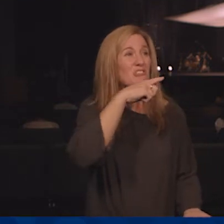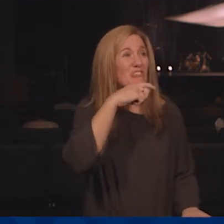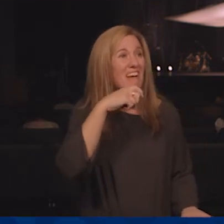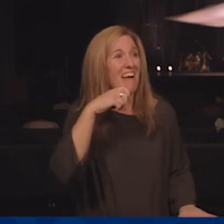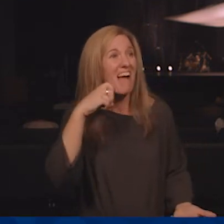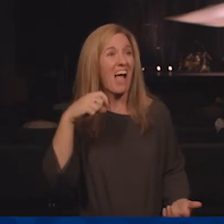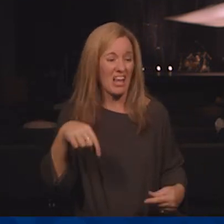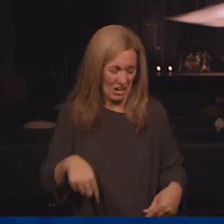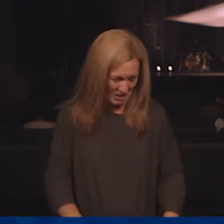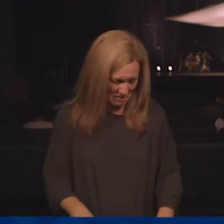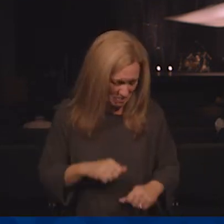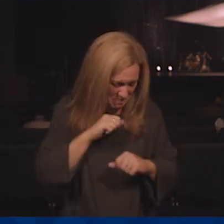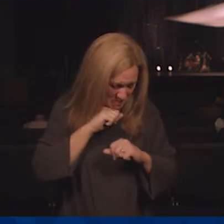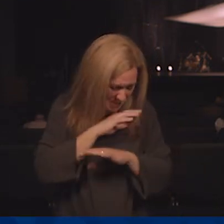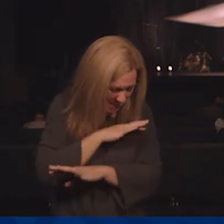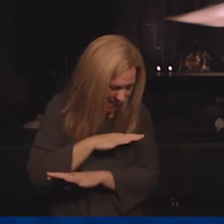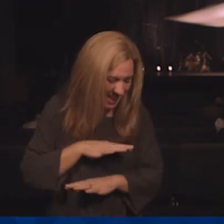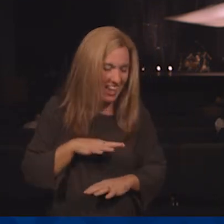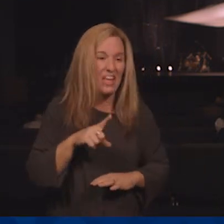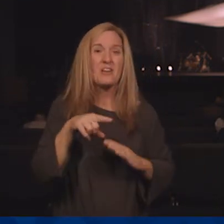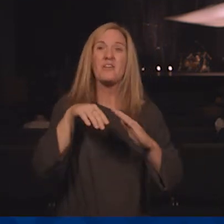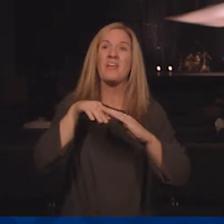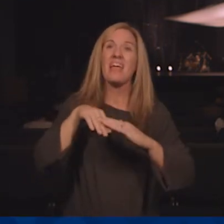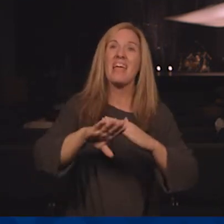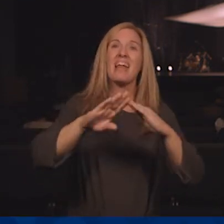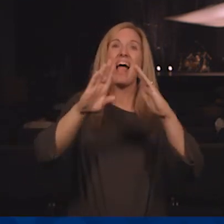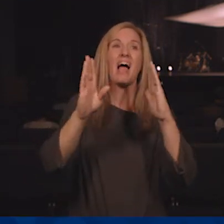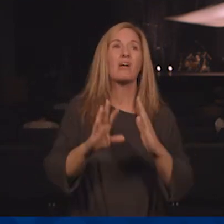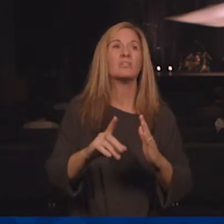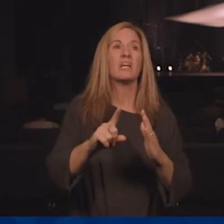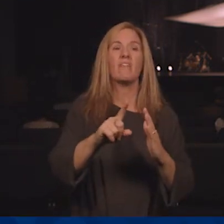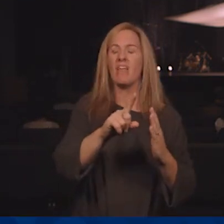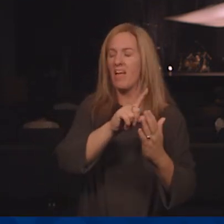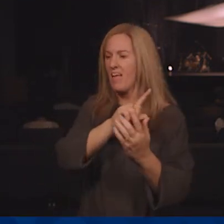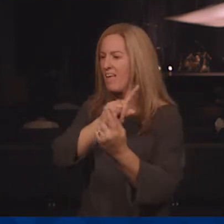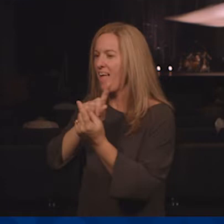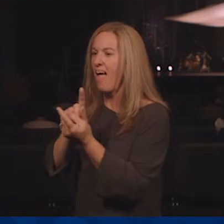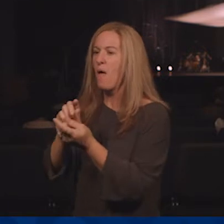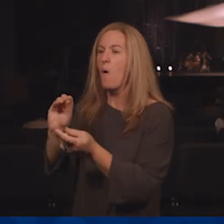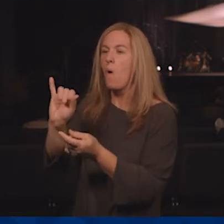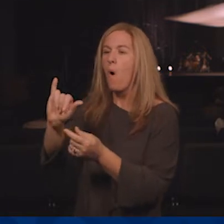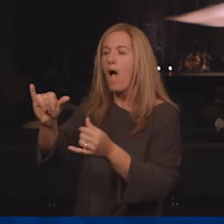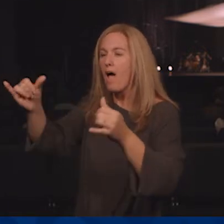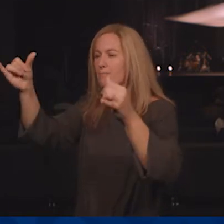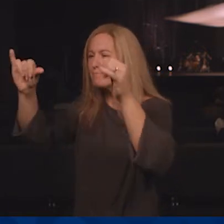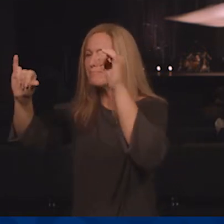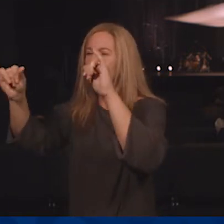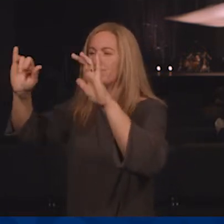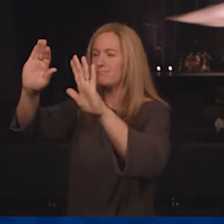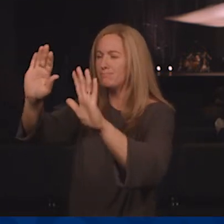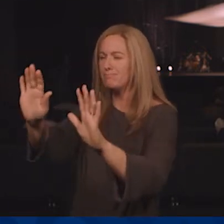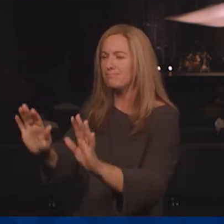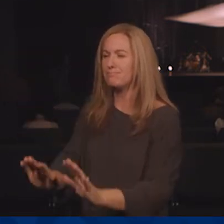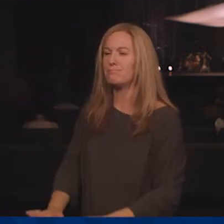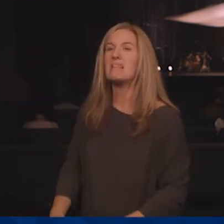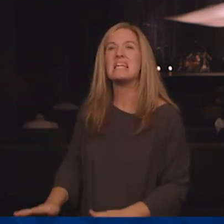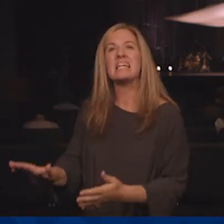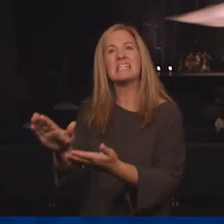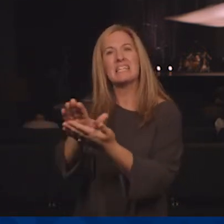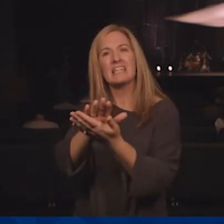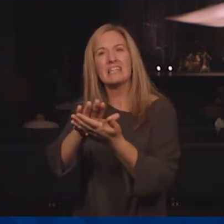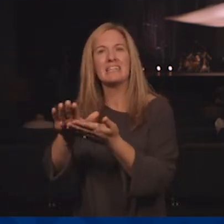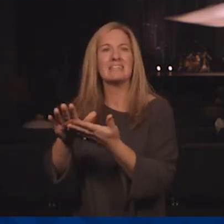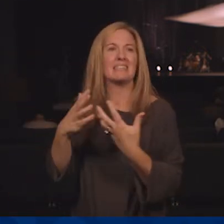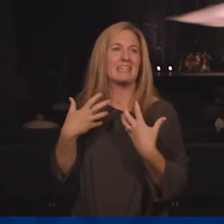your feet are dirty, and you come into a house and they pour oil over you. It's healing, it's cleansing, it's honoring. That's